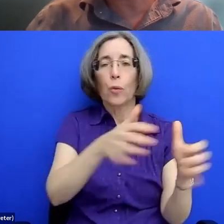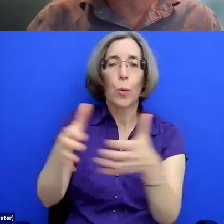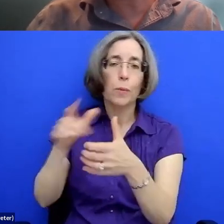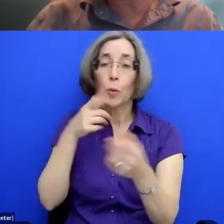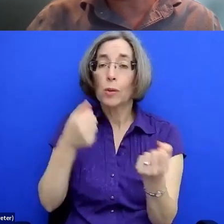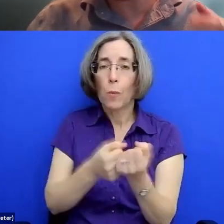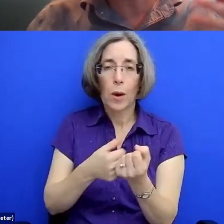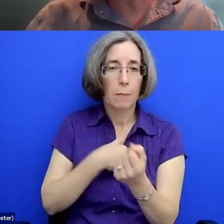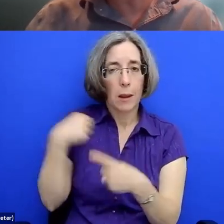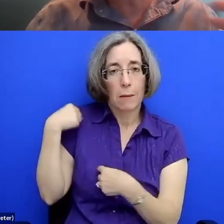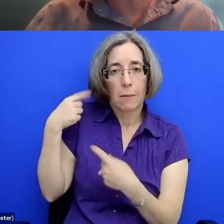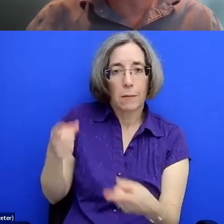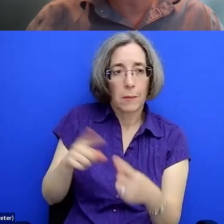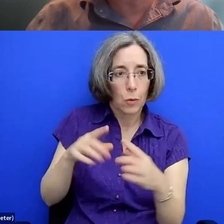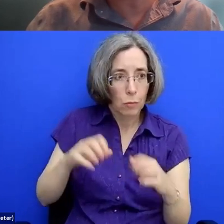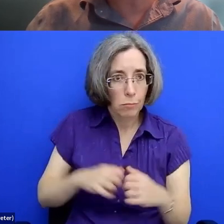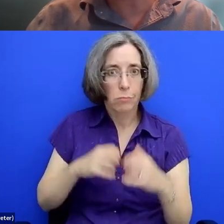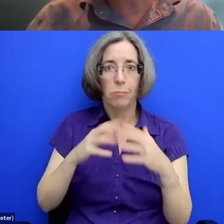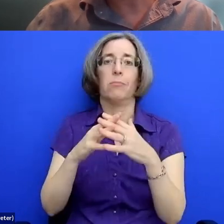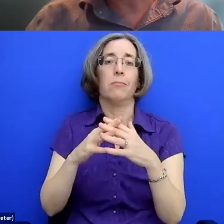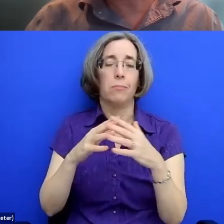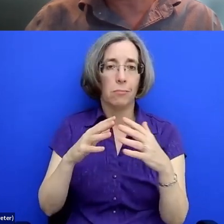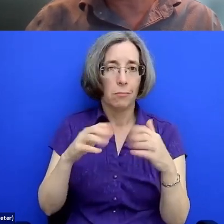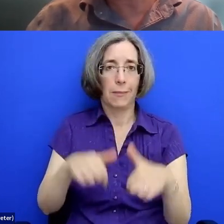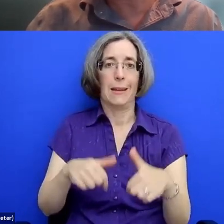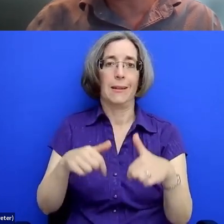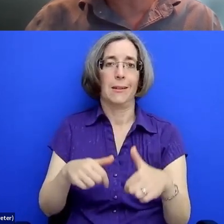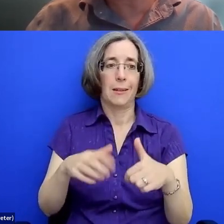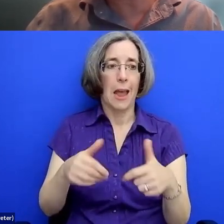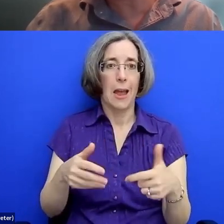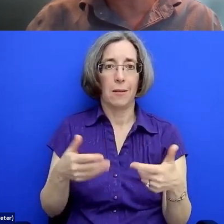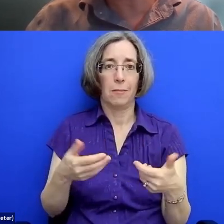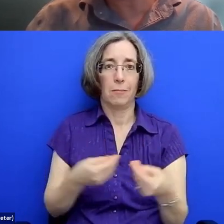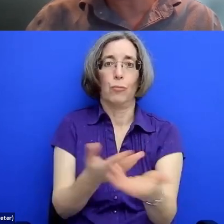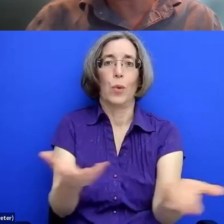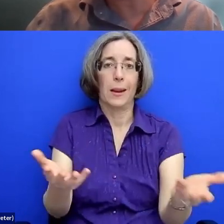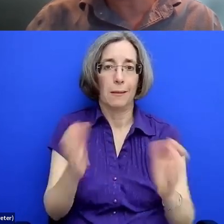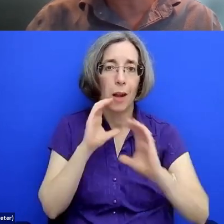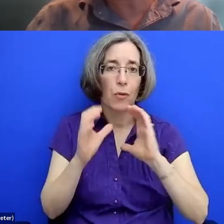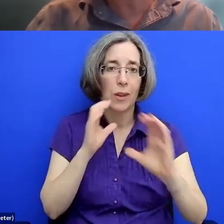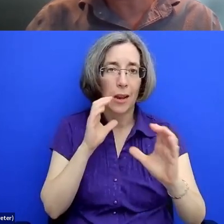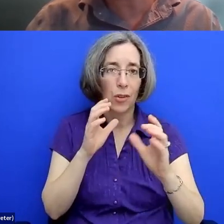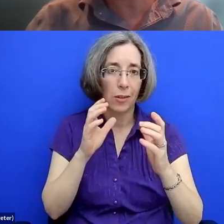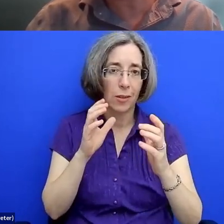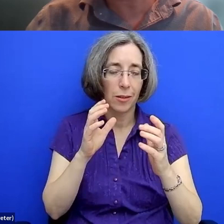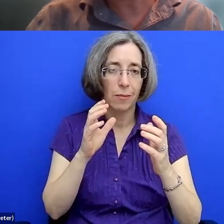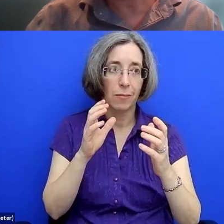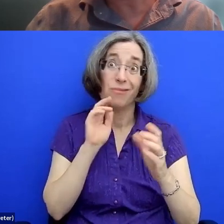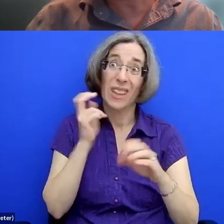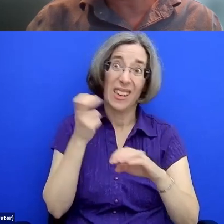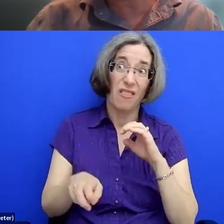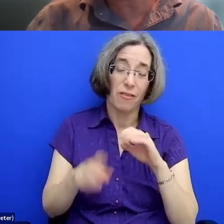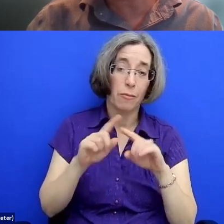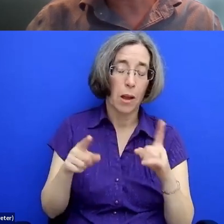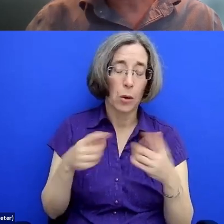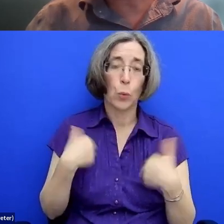my efforts to bring these conversations as enlightening and as in many ways as difficult as they have been over